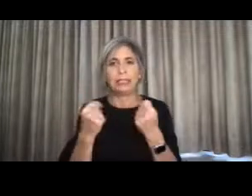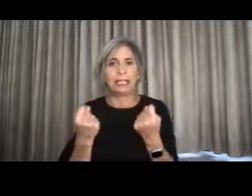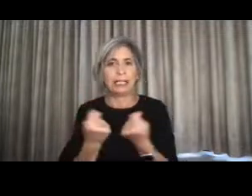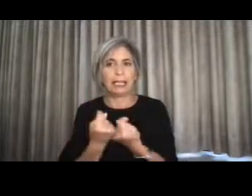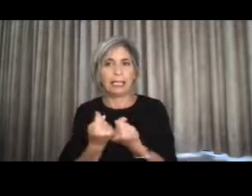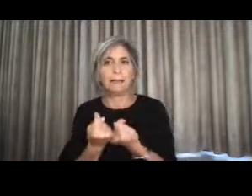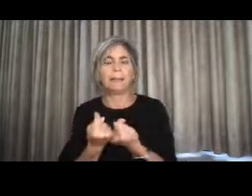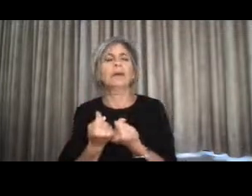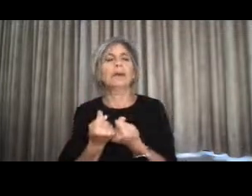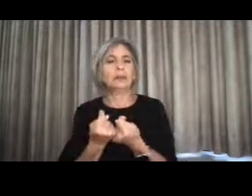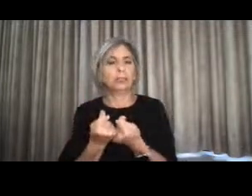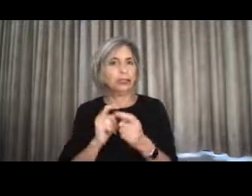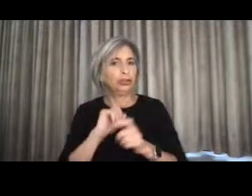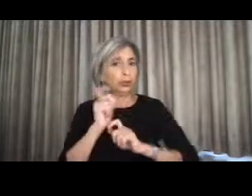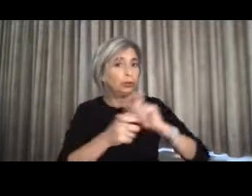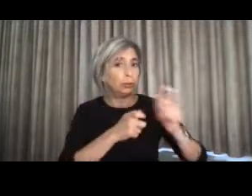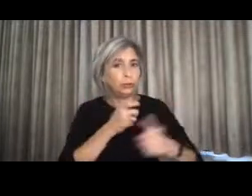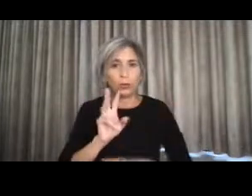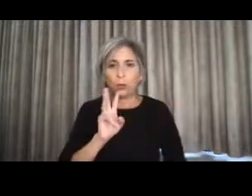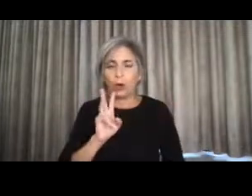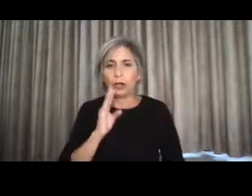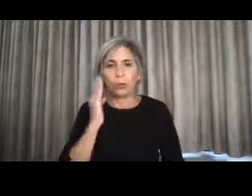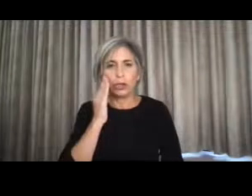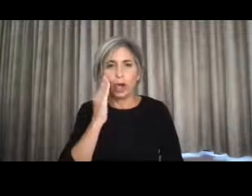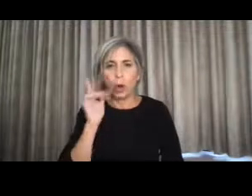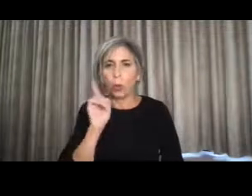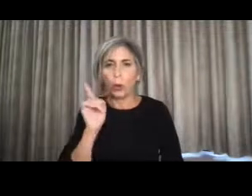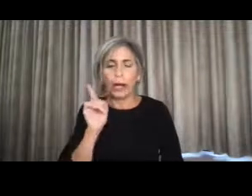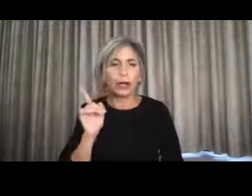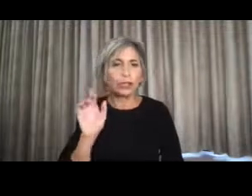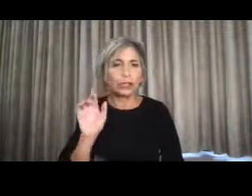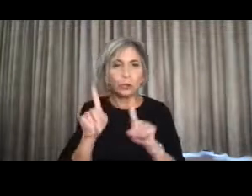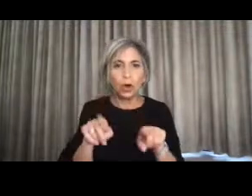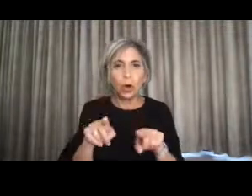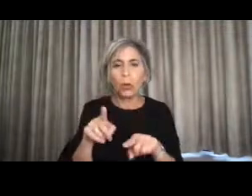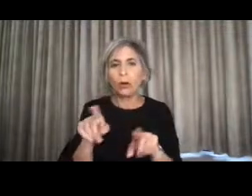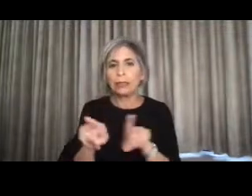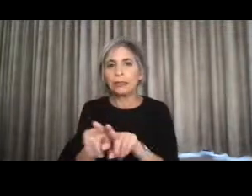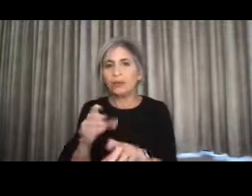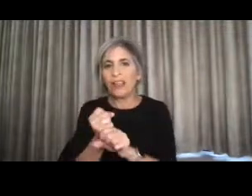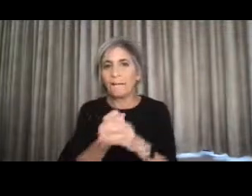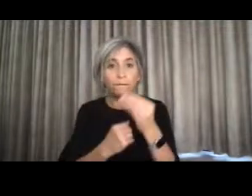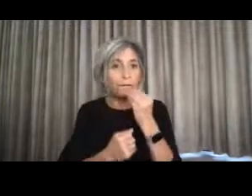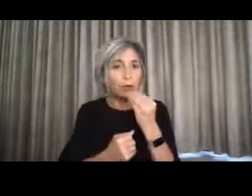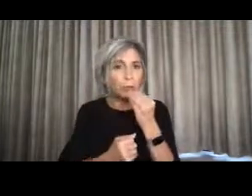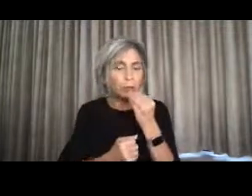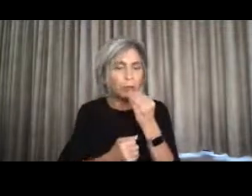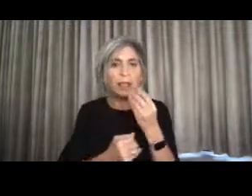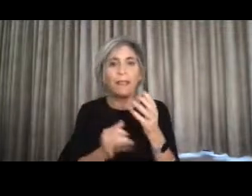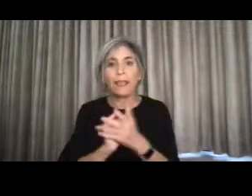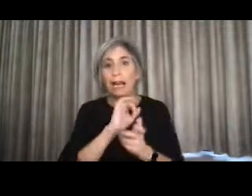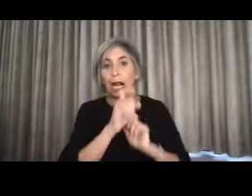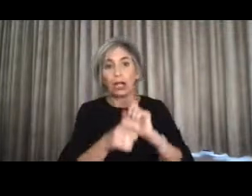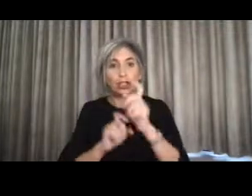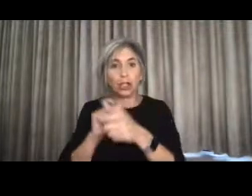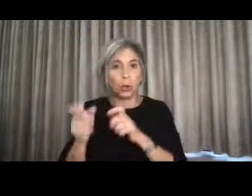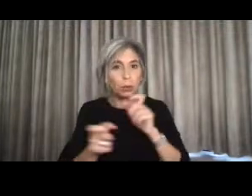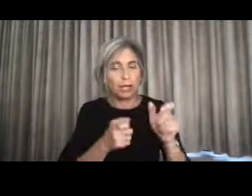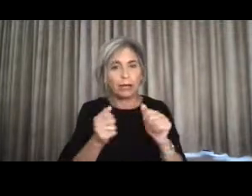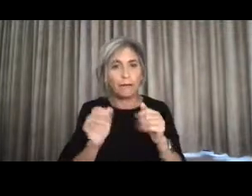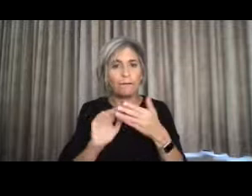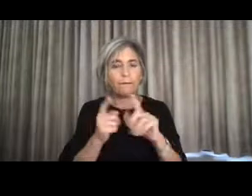will distribute water and let you know where those facilities are, as well as some food, so graciously donated by a couple of our community